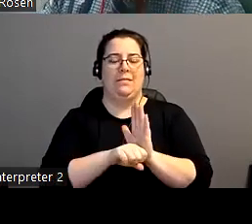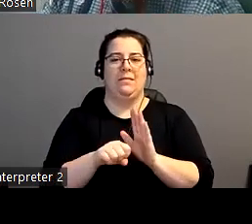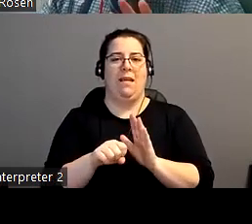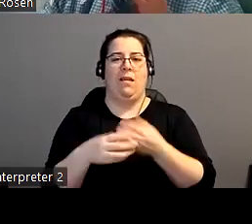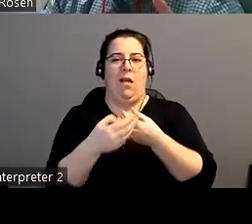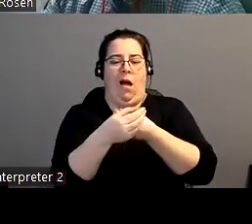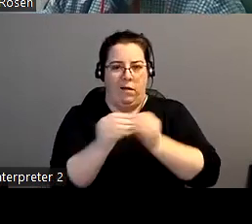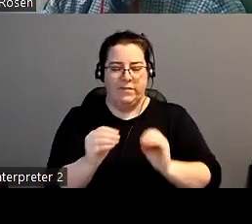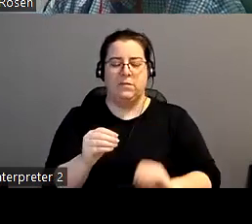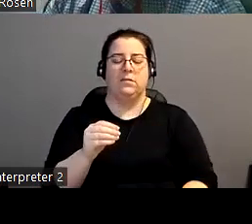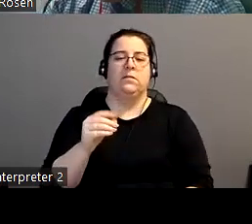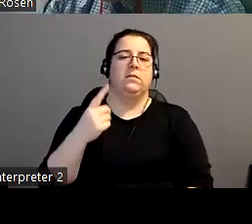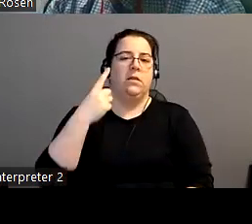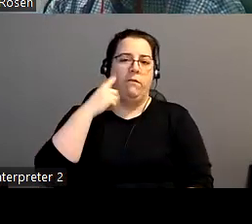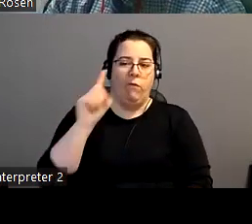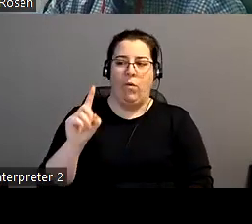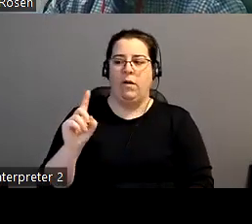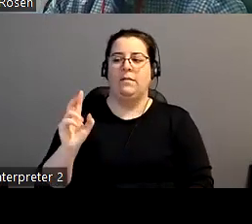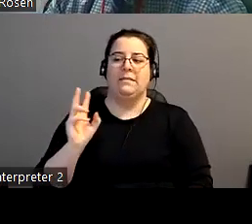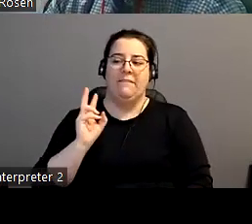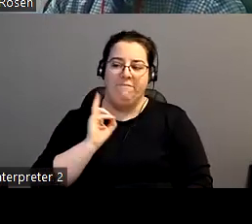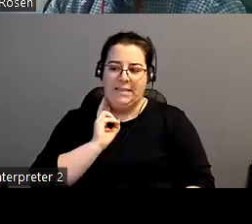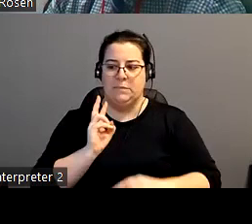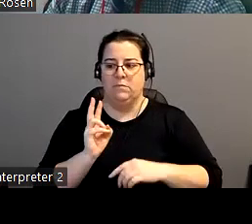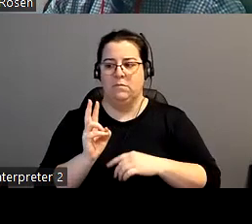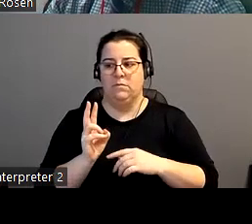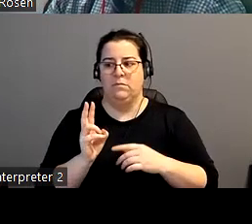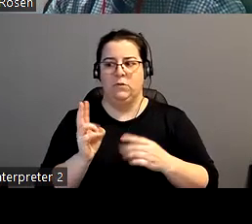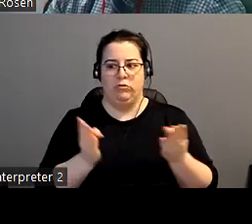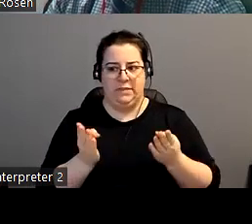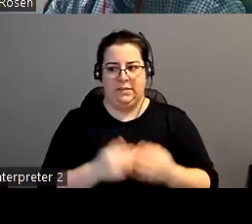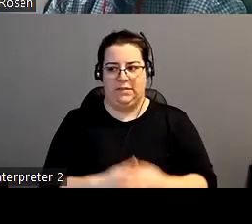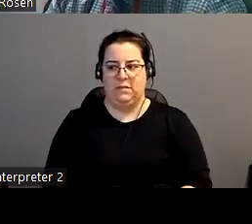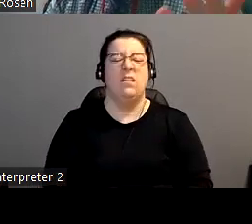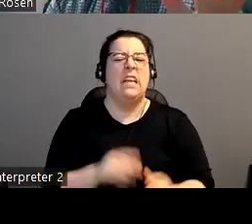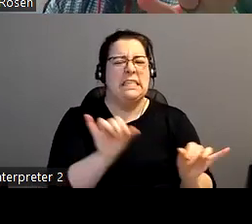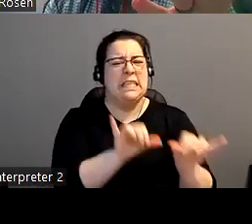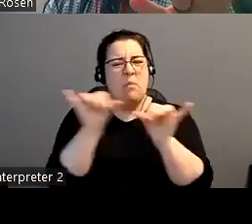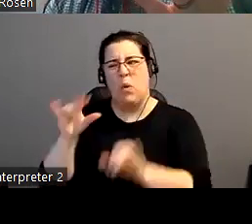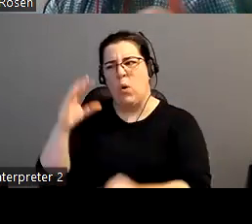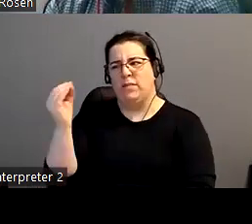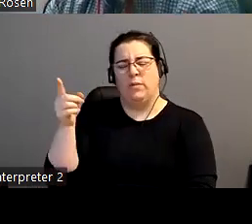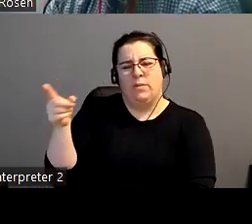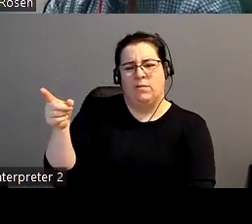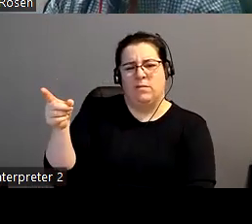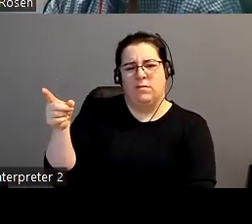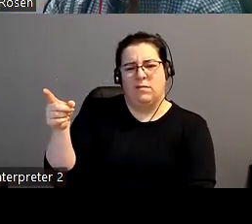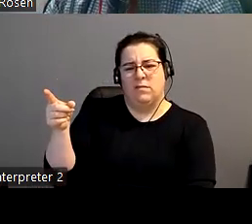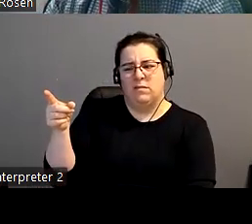an equivalent, or rather analogous, organization in Ontario. This comes from